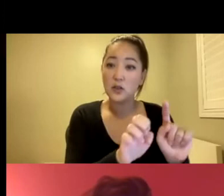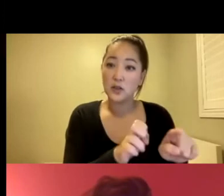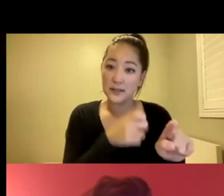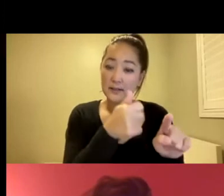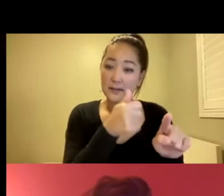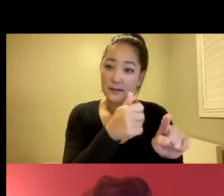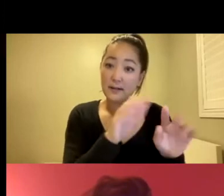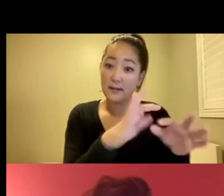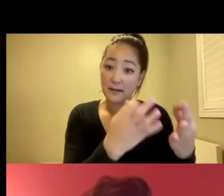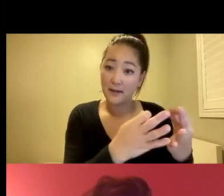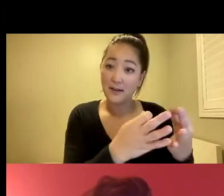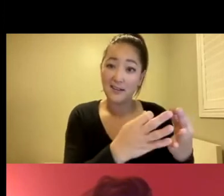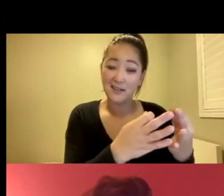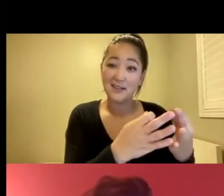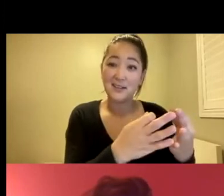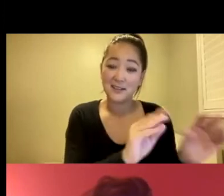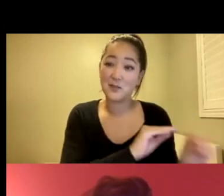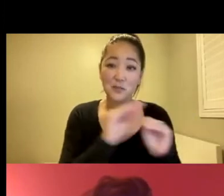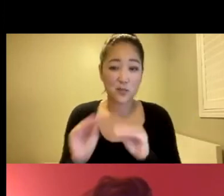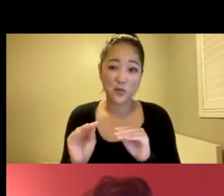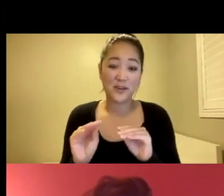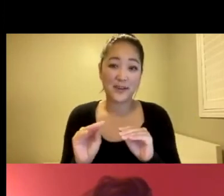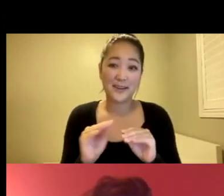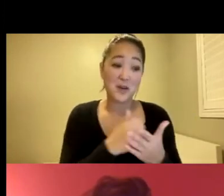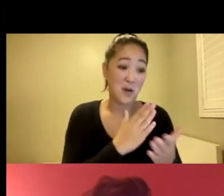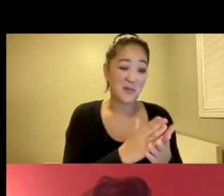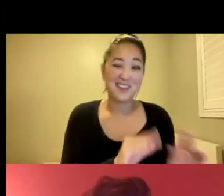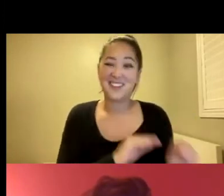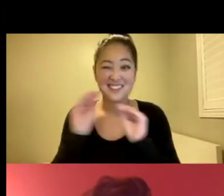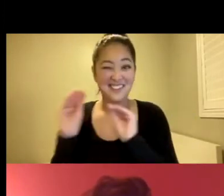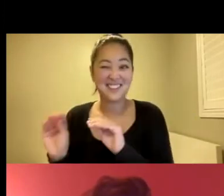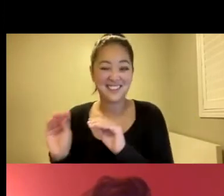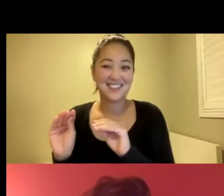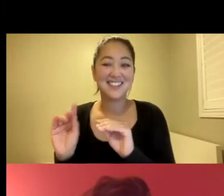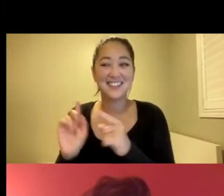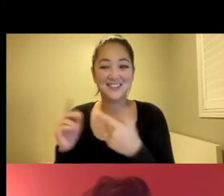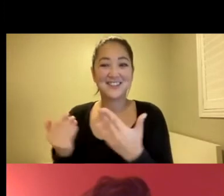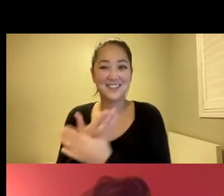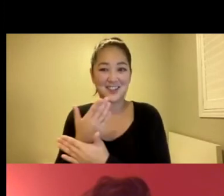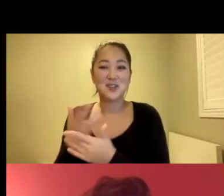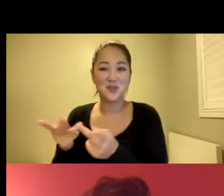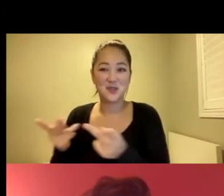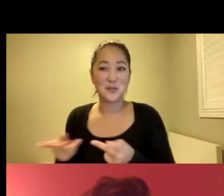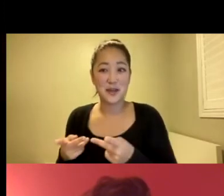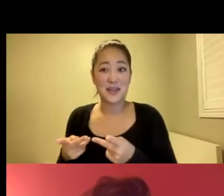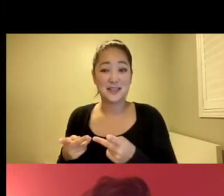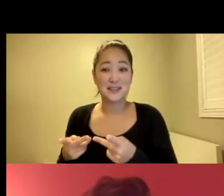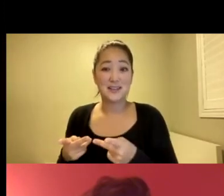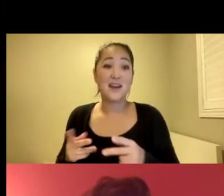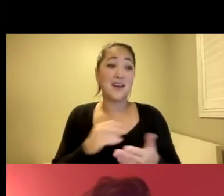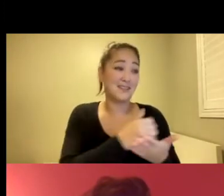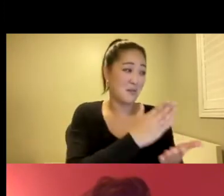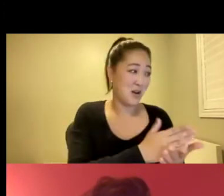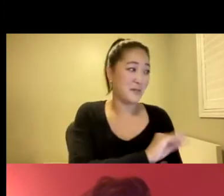be moving out of 16 Hudson, and he's kind of comparing what this new place is like. They're going to move to a house that has like a swimming